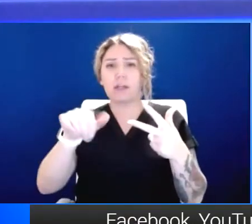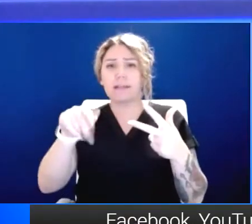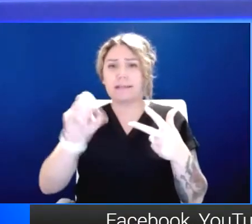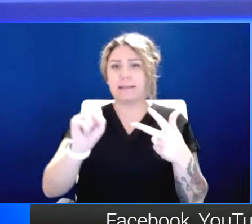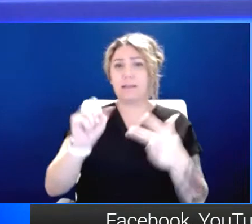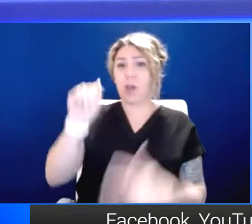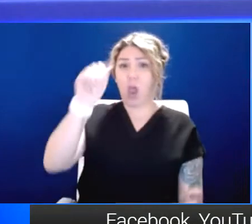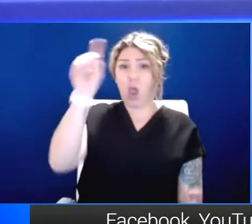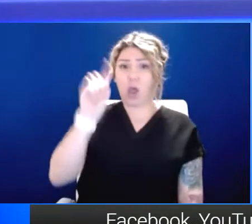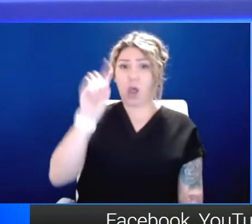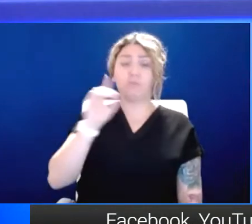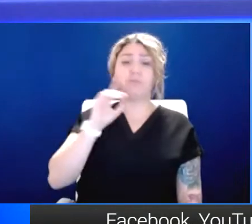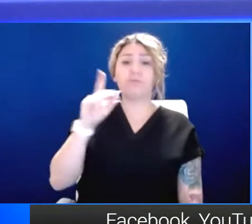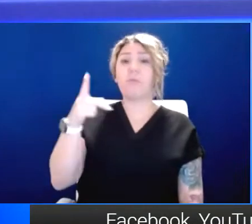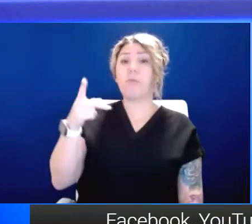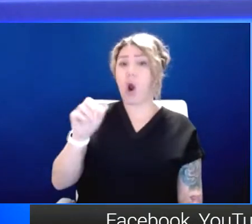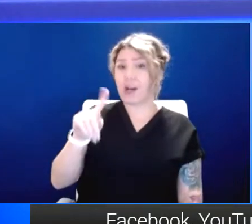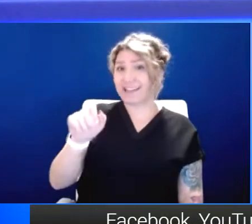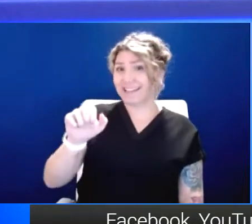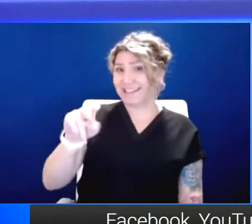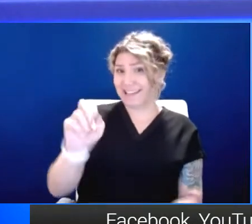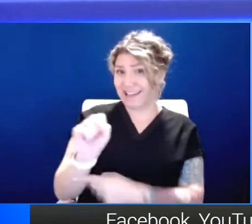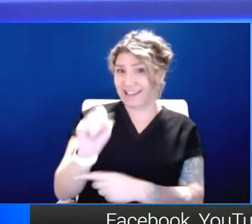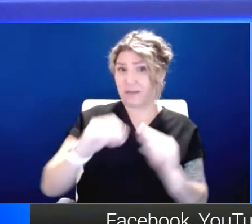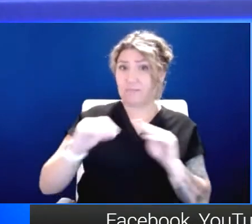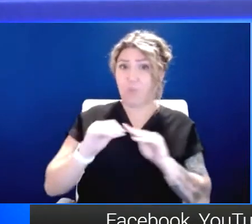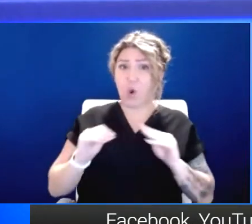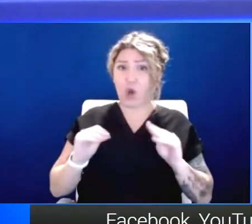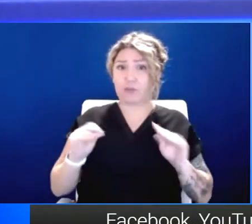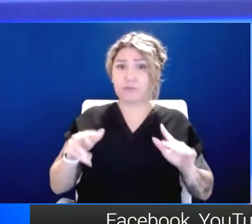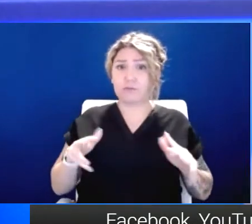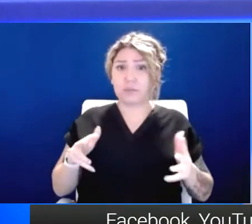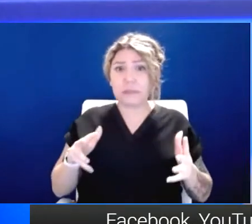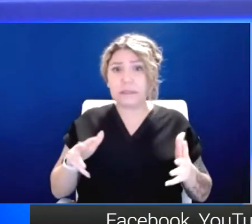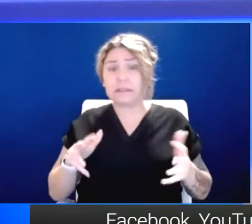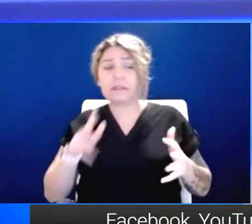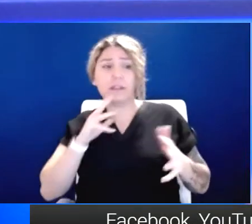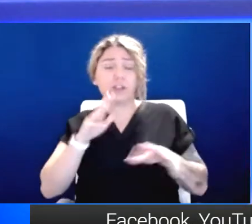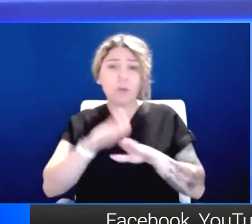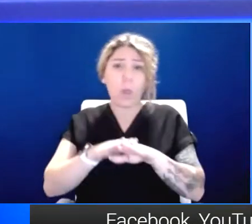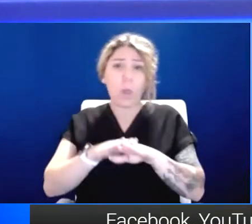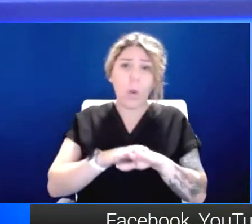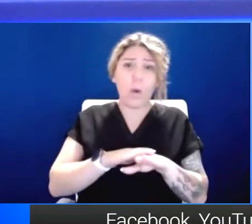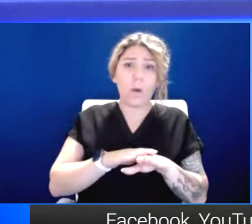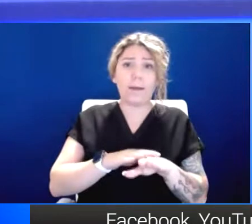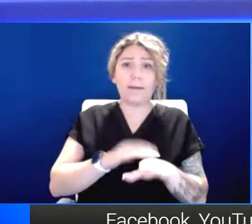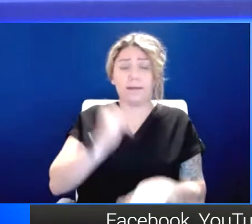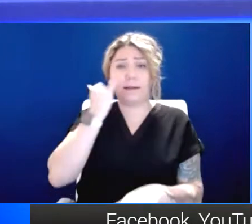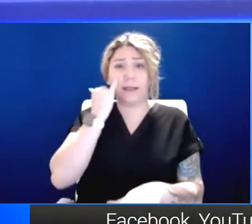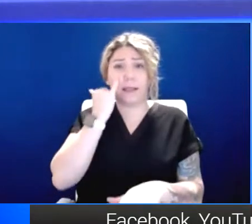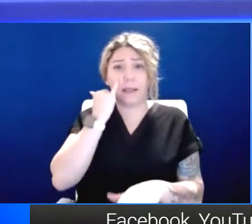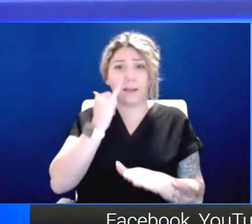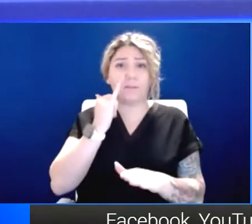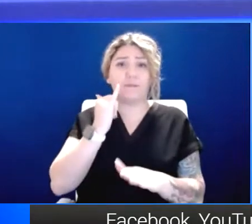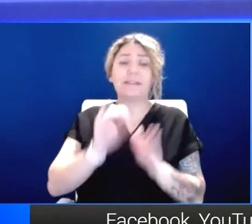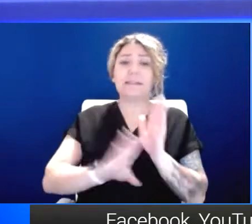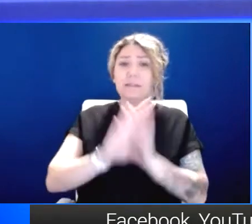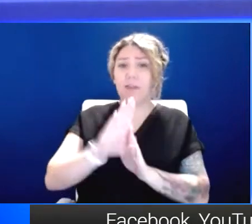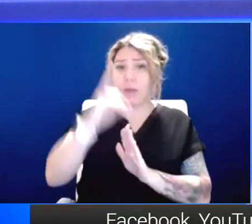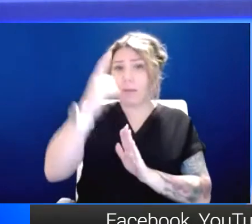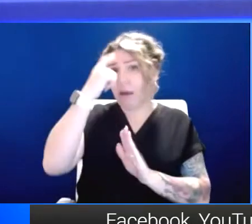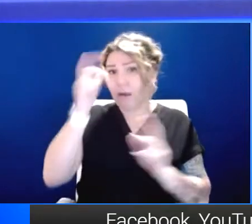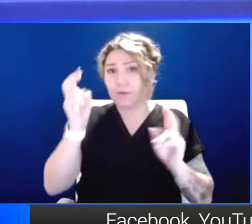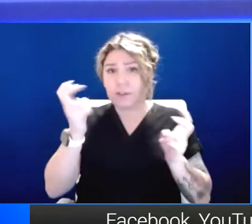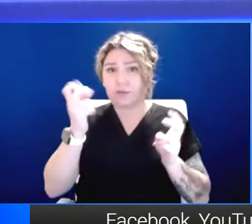symptoms. You have tremor, you have slowness, you have gait difficulties. If patients do develop cognitive issues or memory issues,